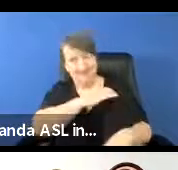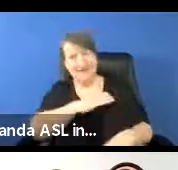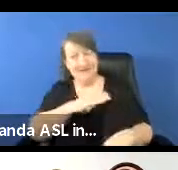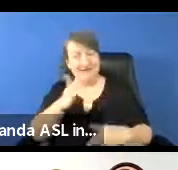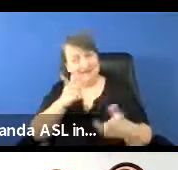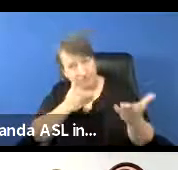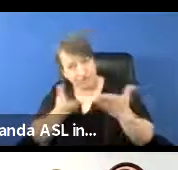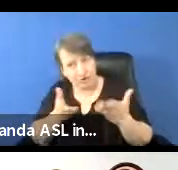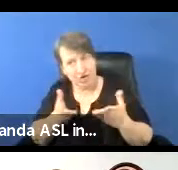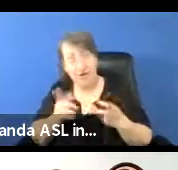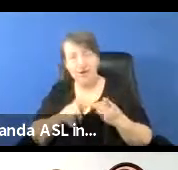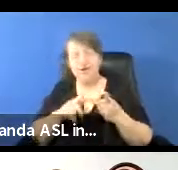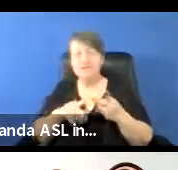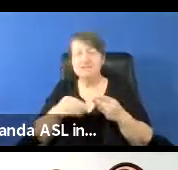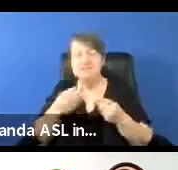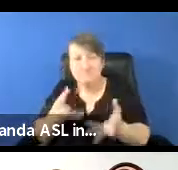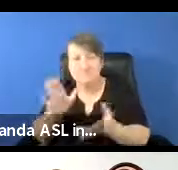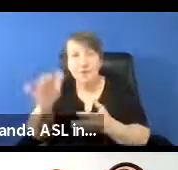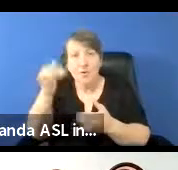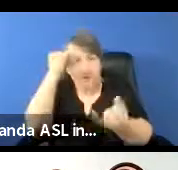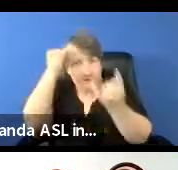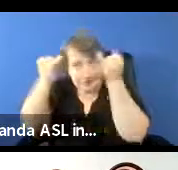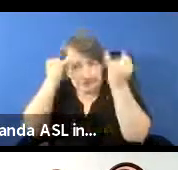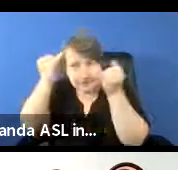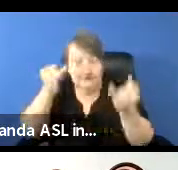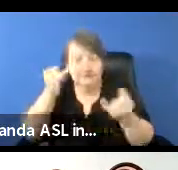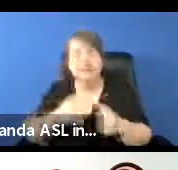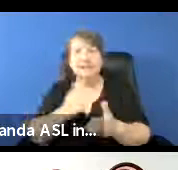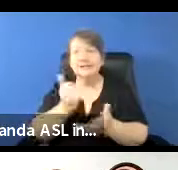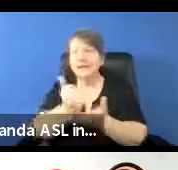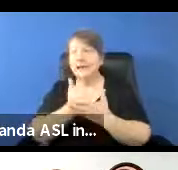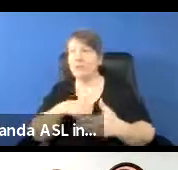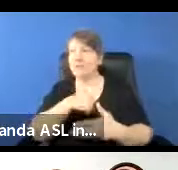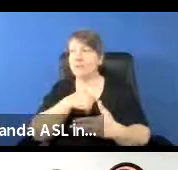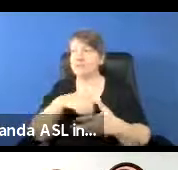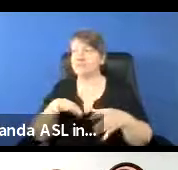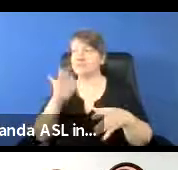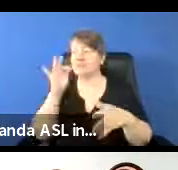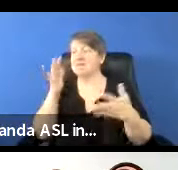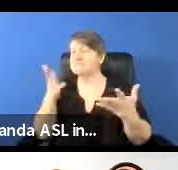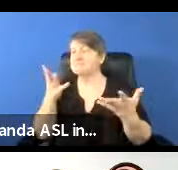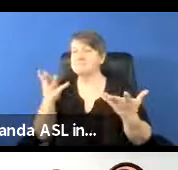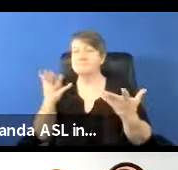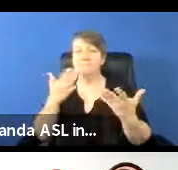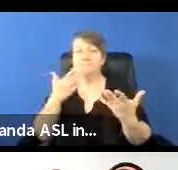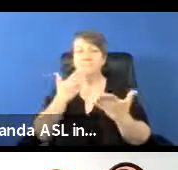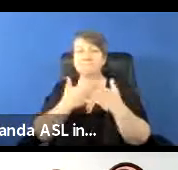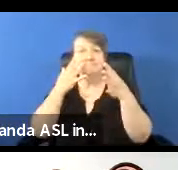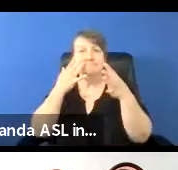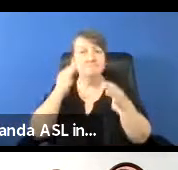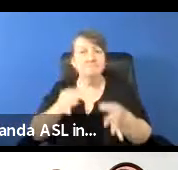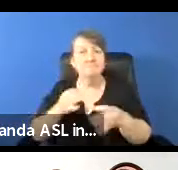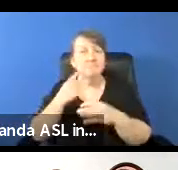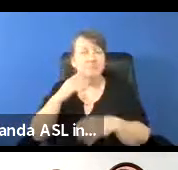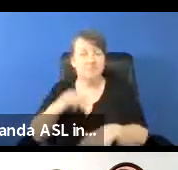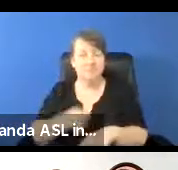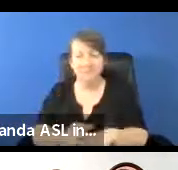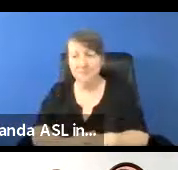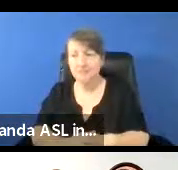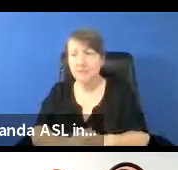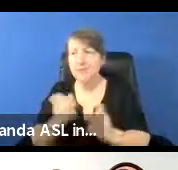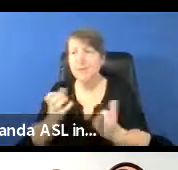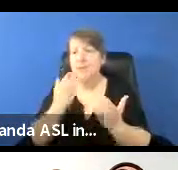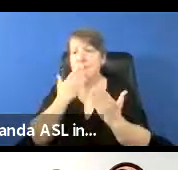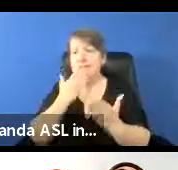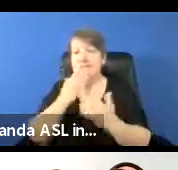and to put forth ideas and help us come to a conclusion on this. And I'd like to thank staff